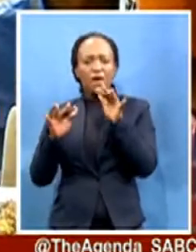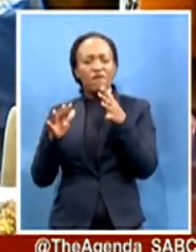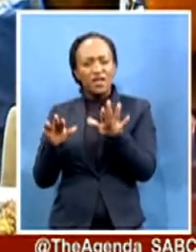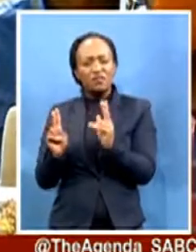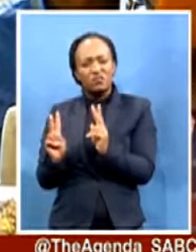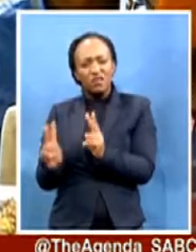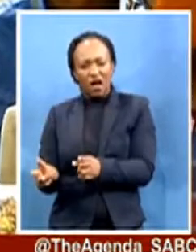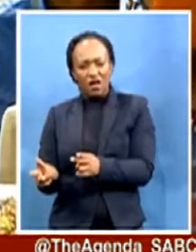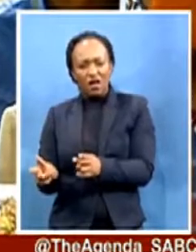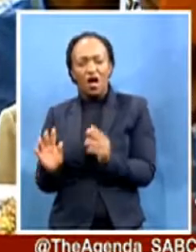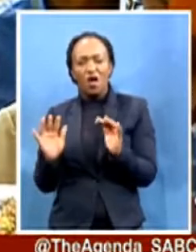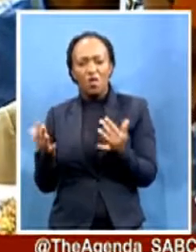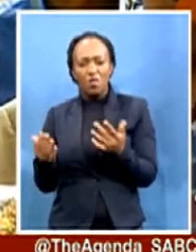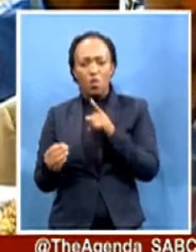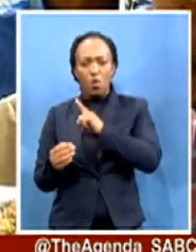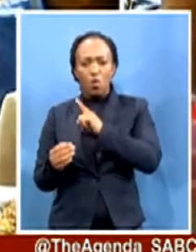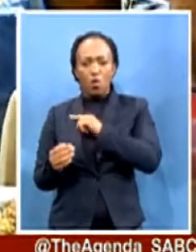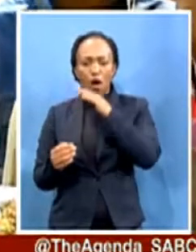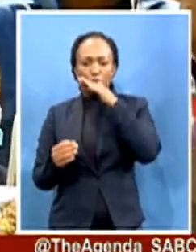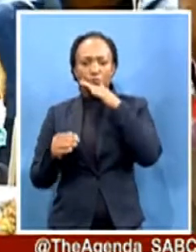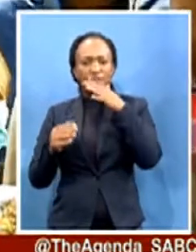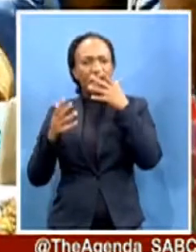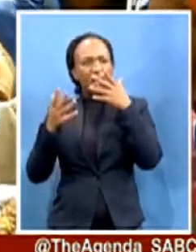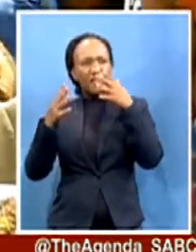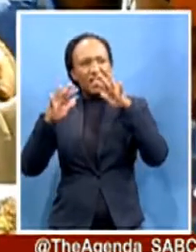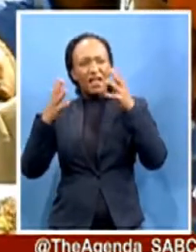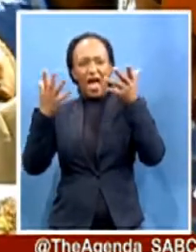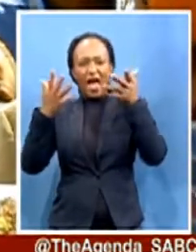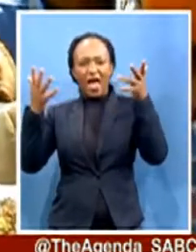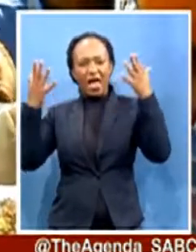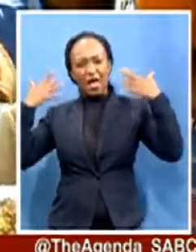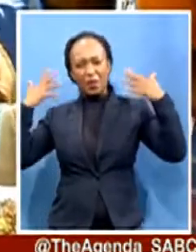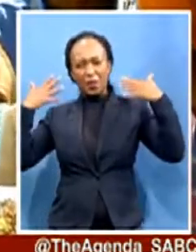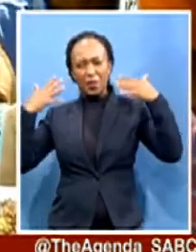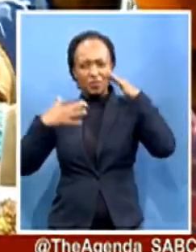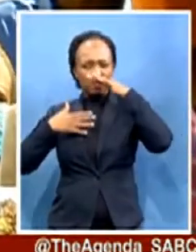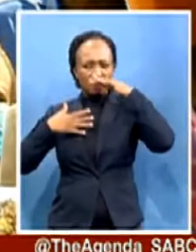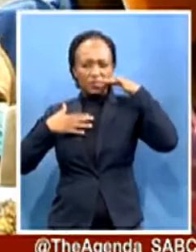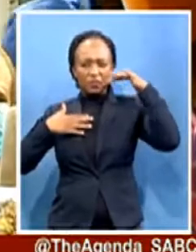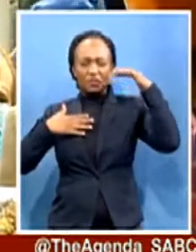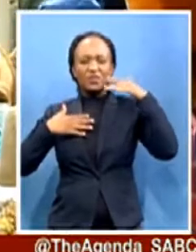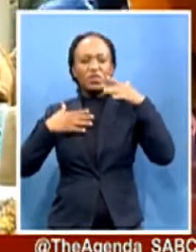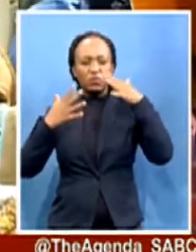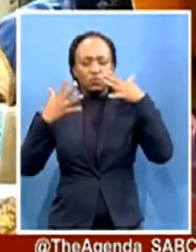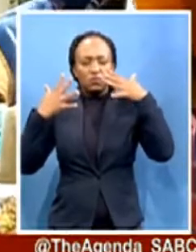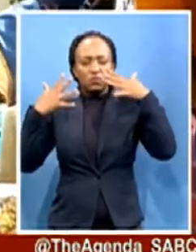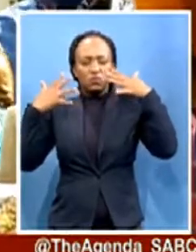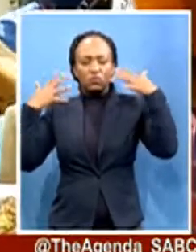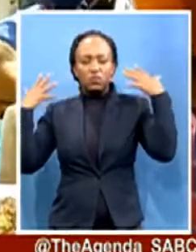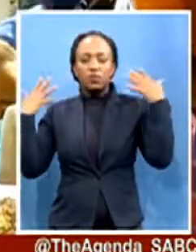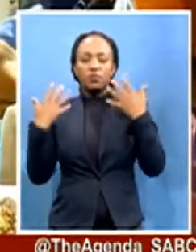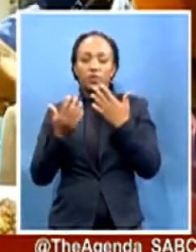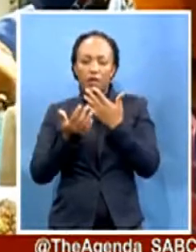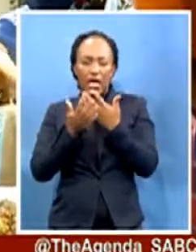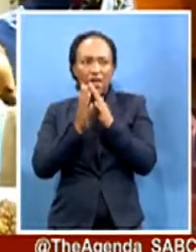on the air gives you a problem about how much you can tolerate the reduction of the